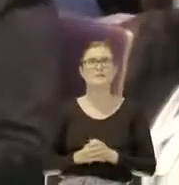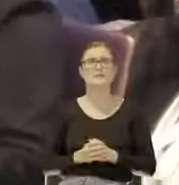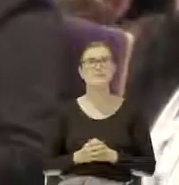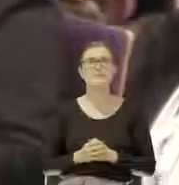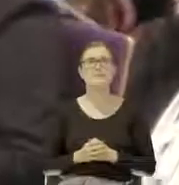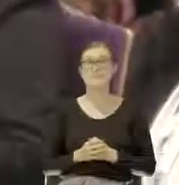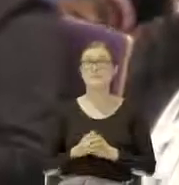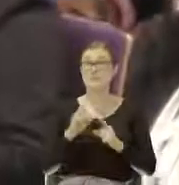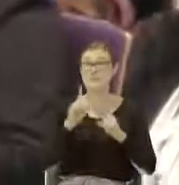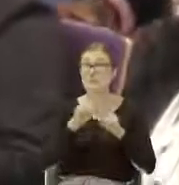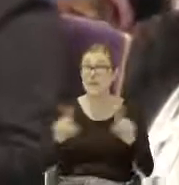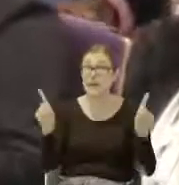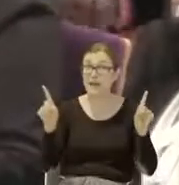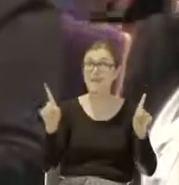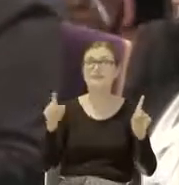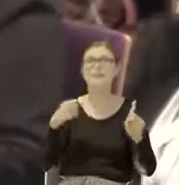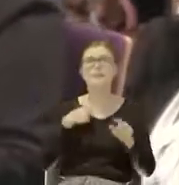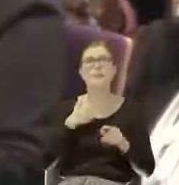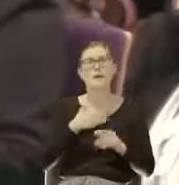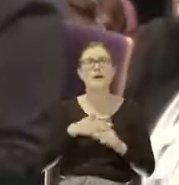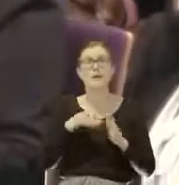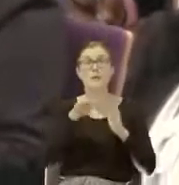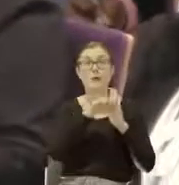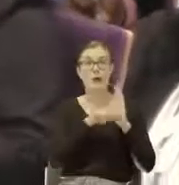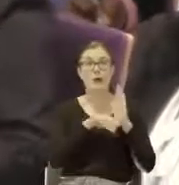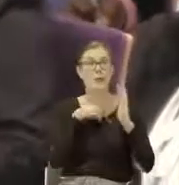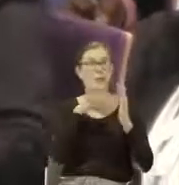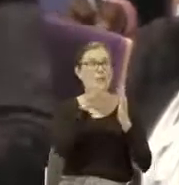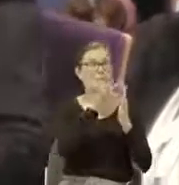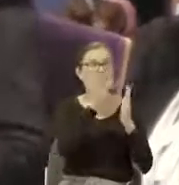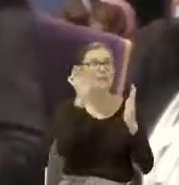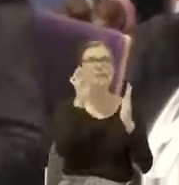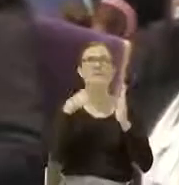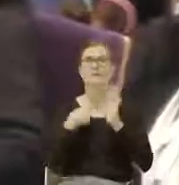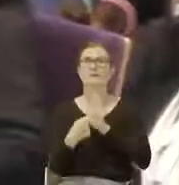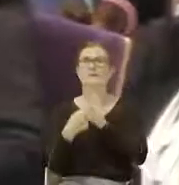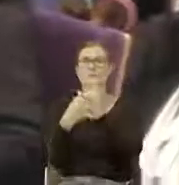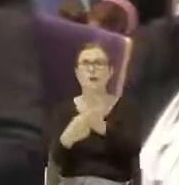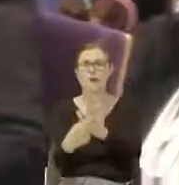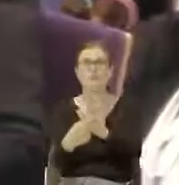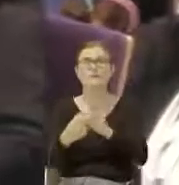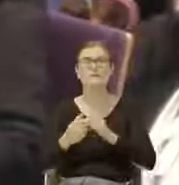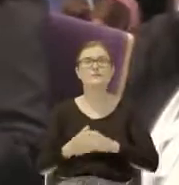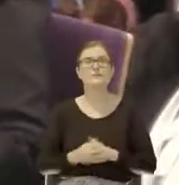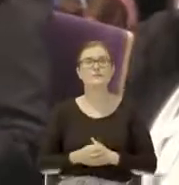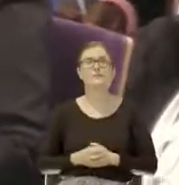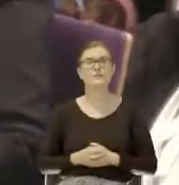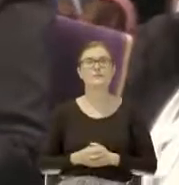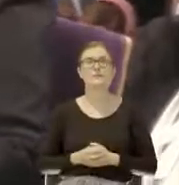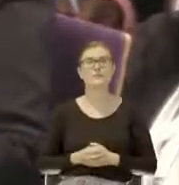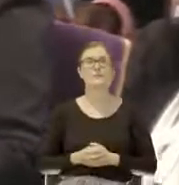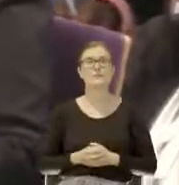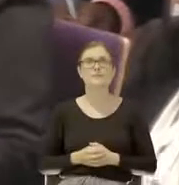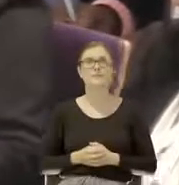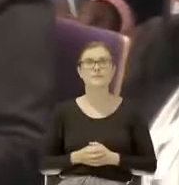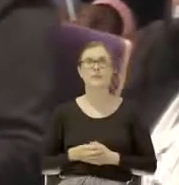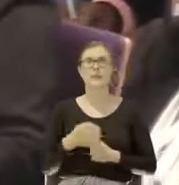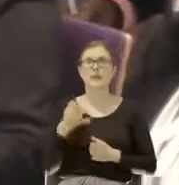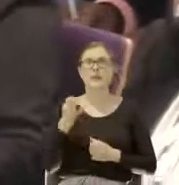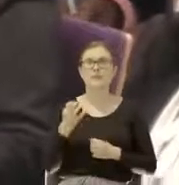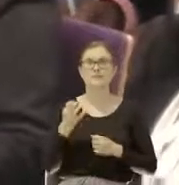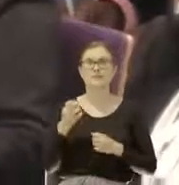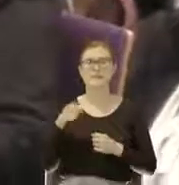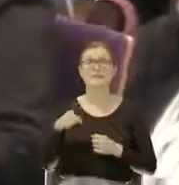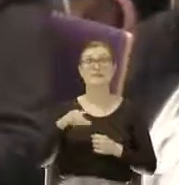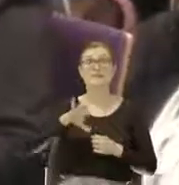put it on the table that some of the countries that are here must look at as well, your DDM,